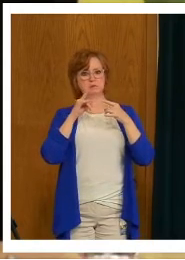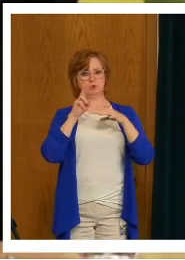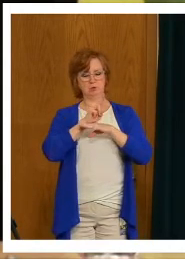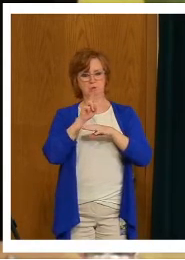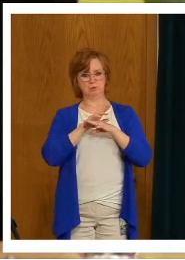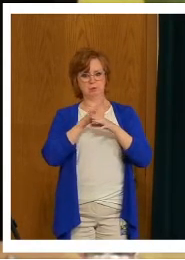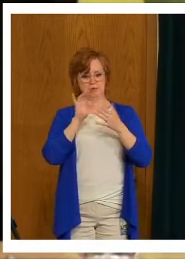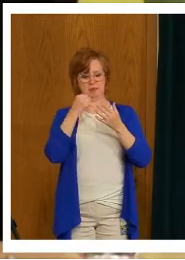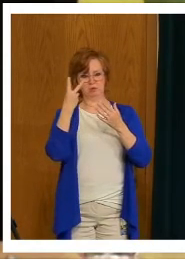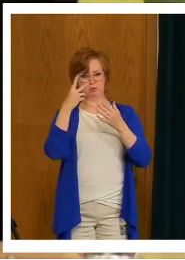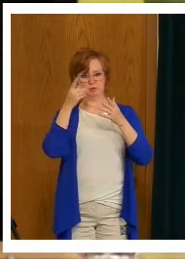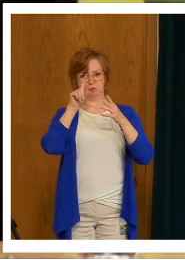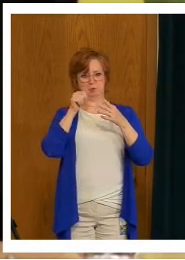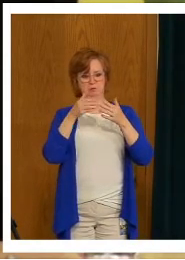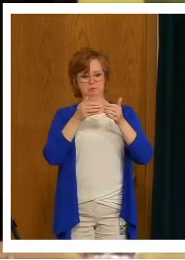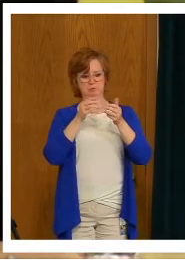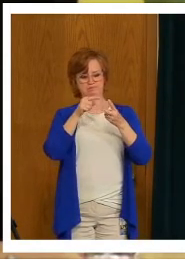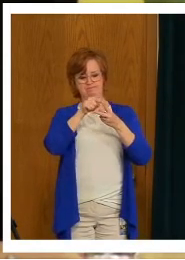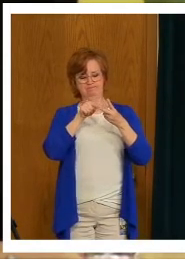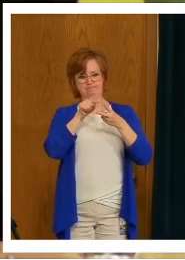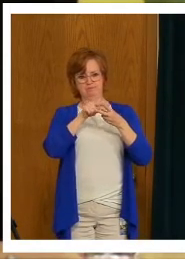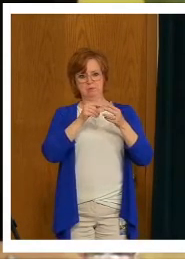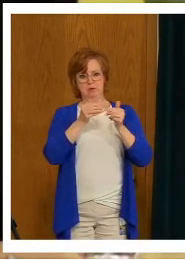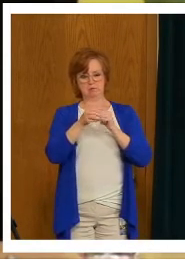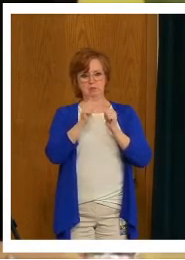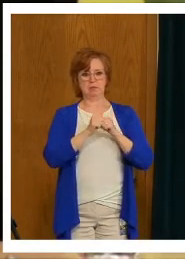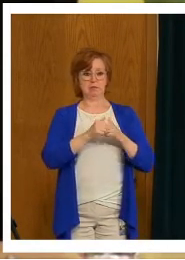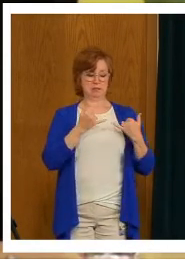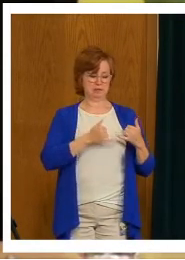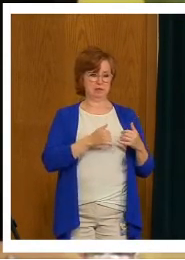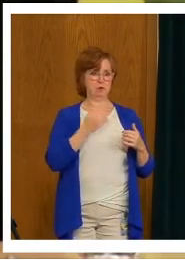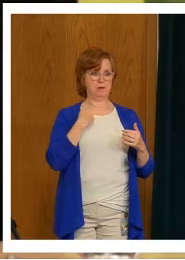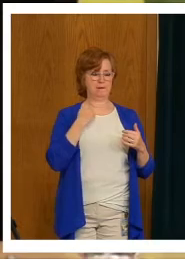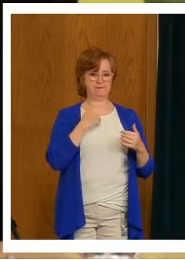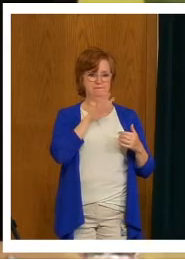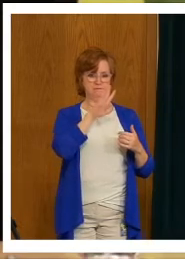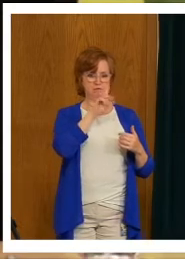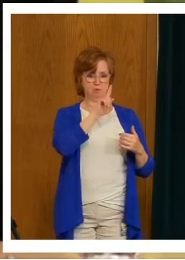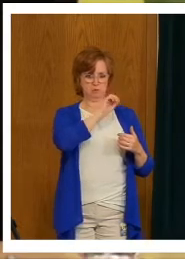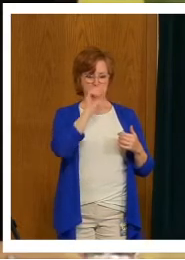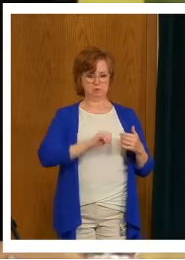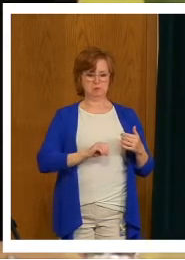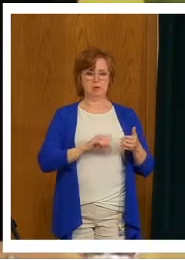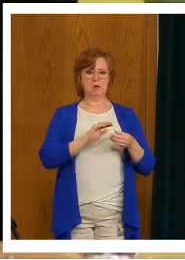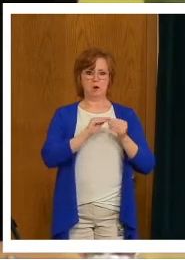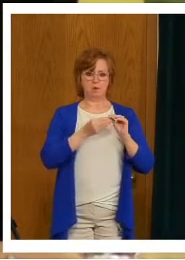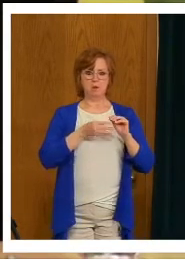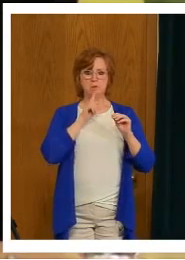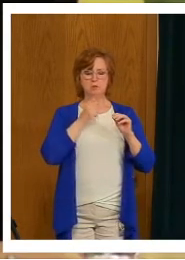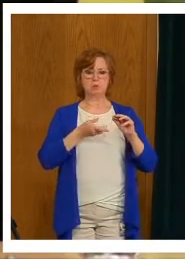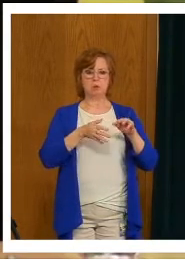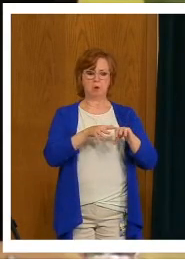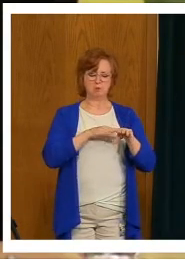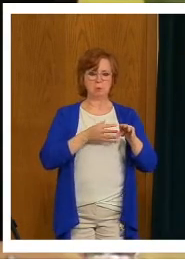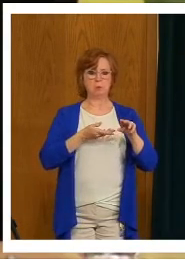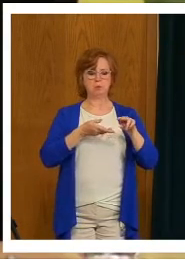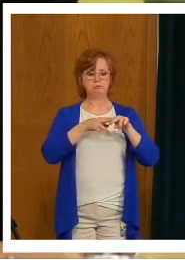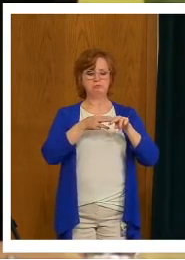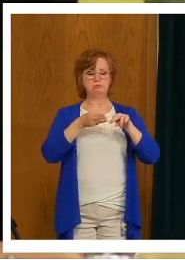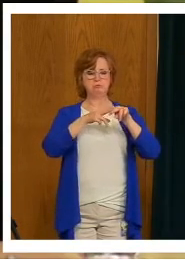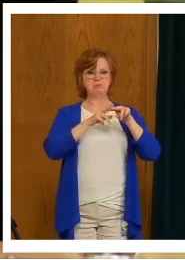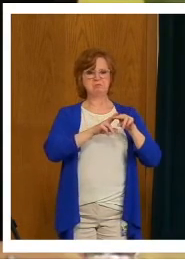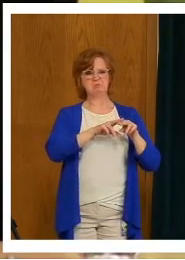time would we remove that. We're expecting, as we say, we're at 51% today, climbing roughly many days,